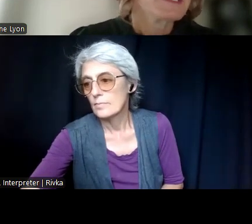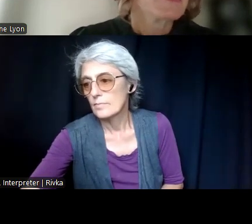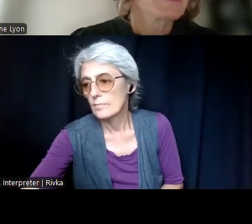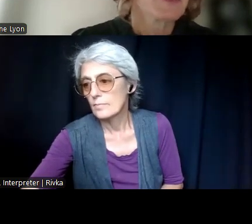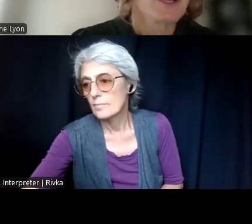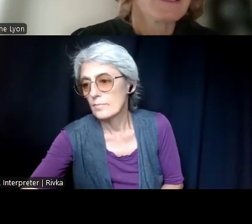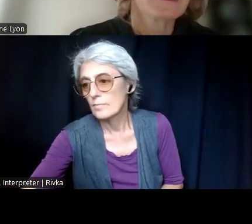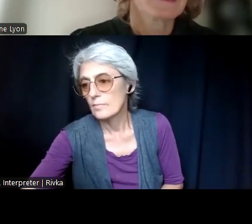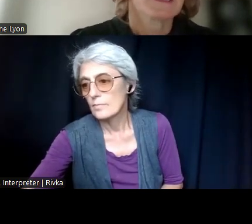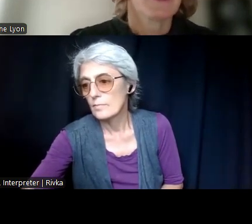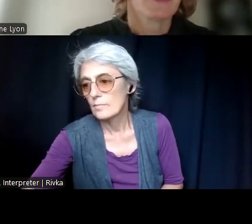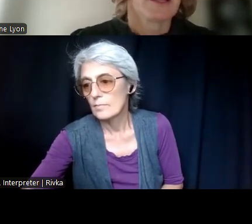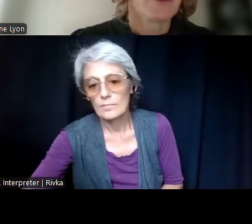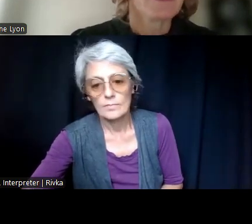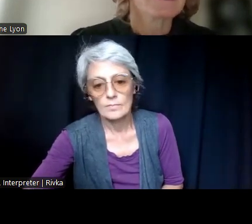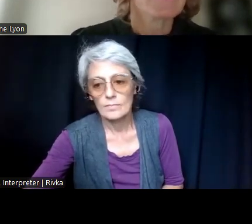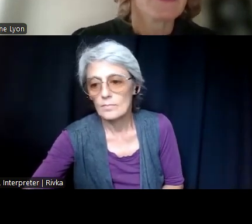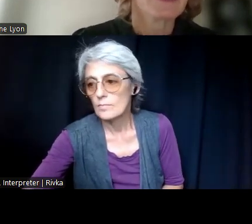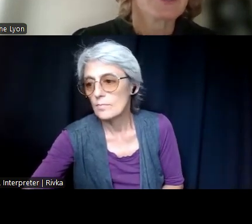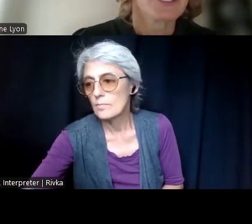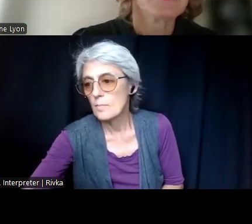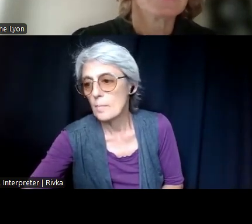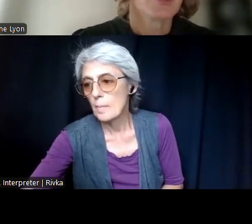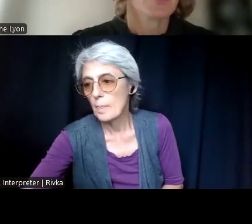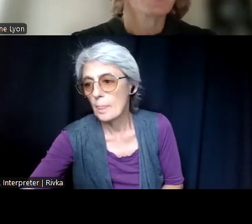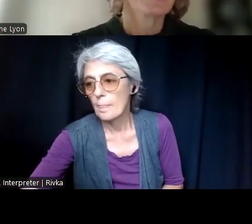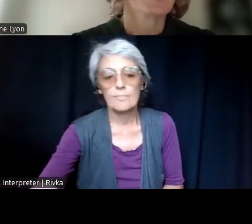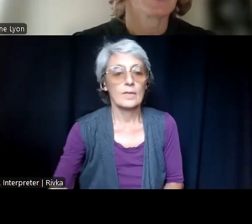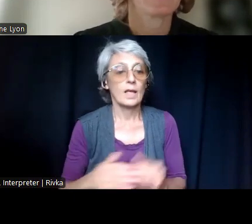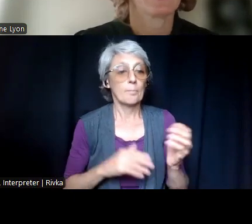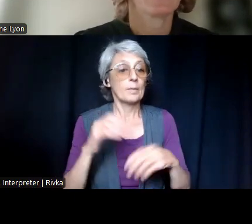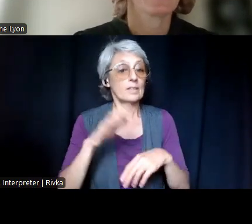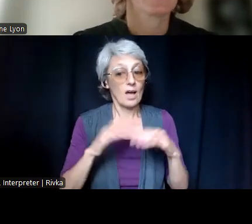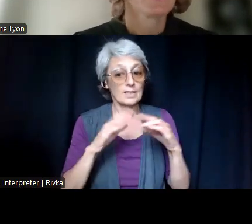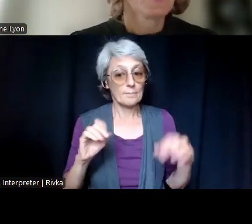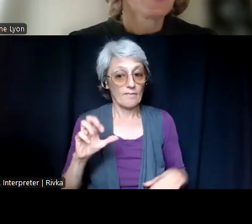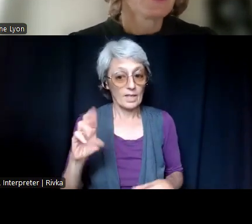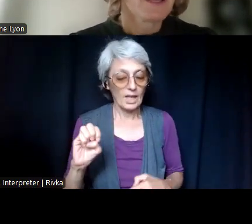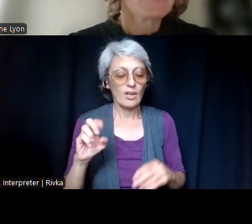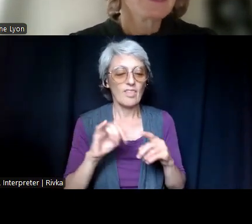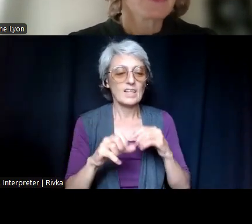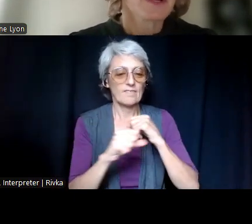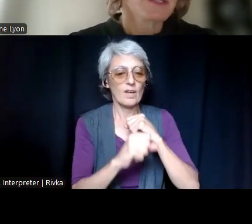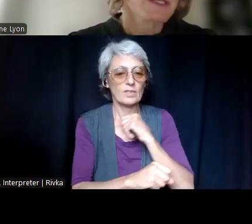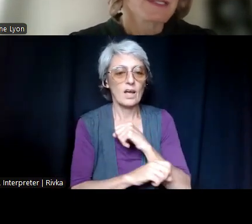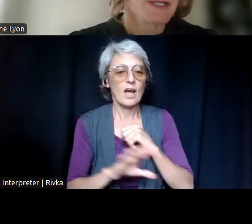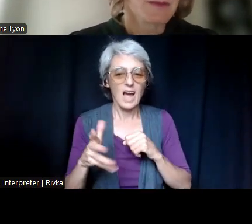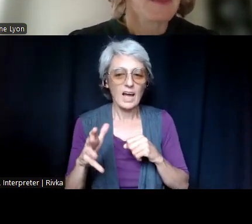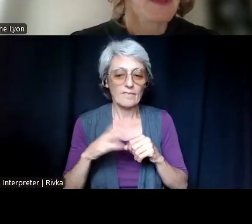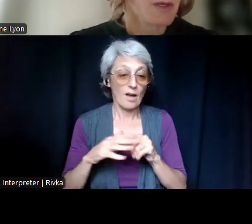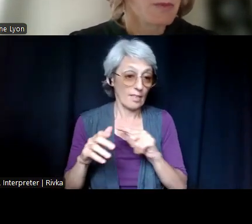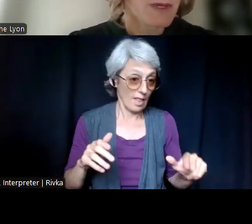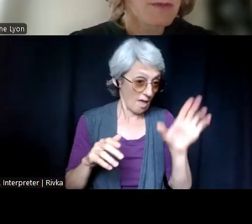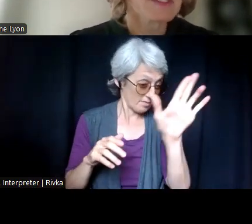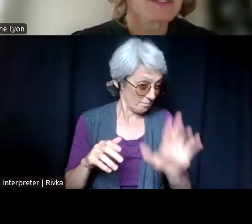And all of this was built on the system of care as the foundation. So, kind of on the left is what our